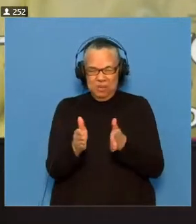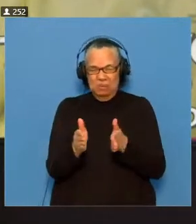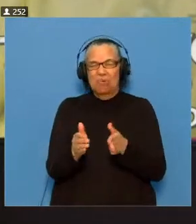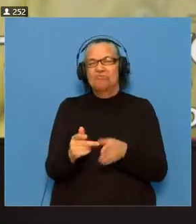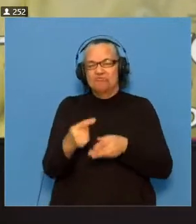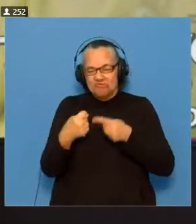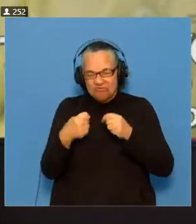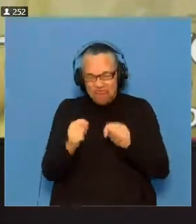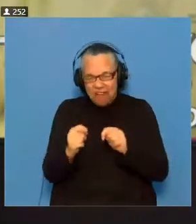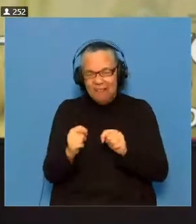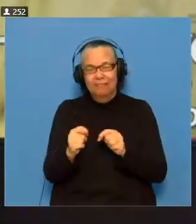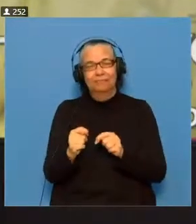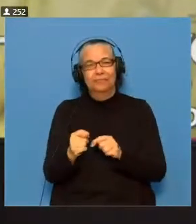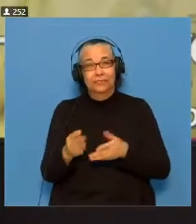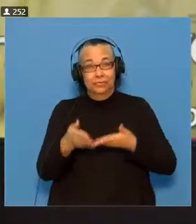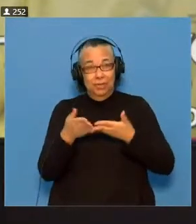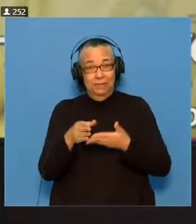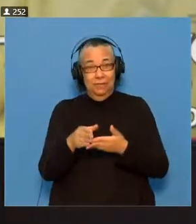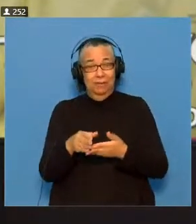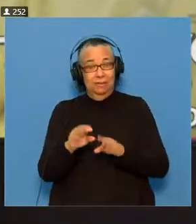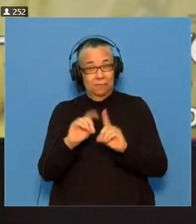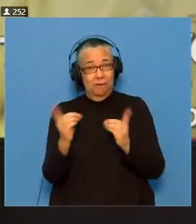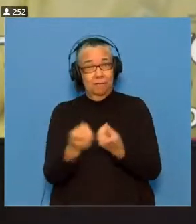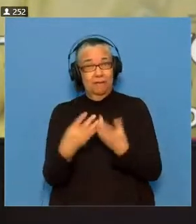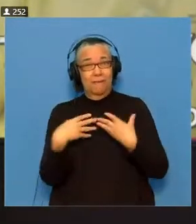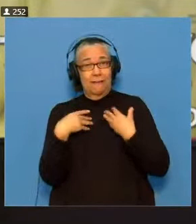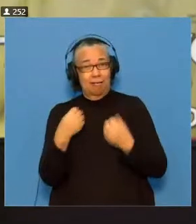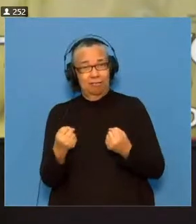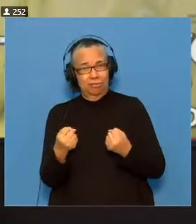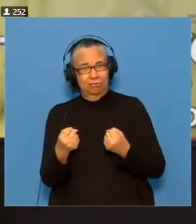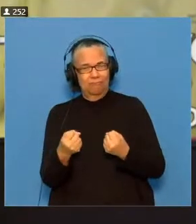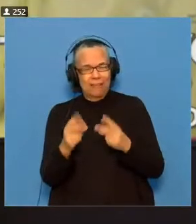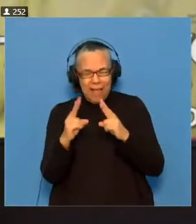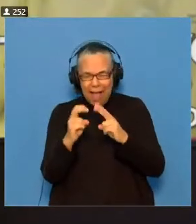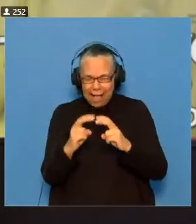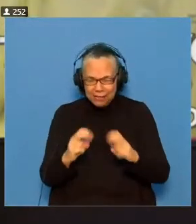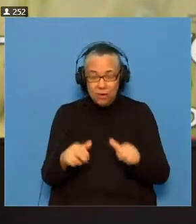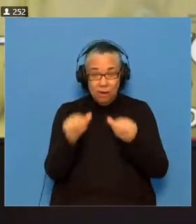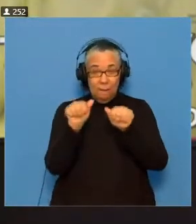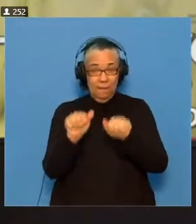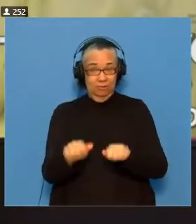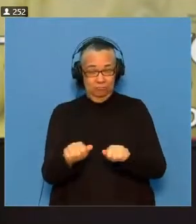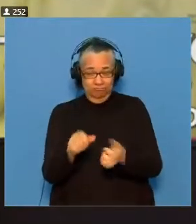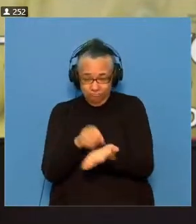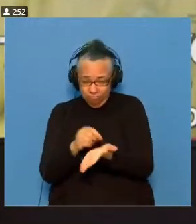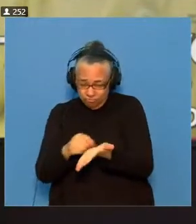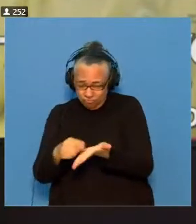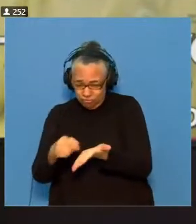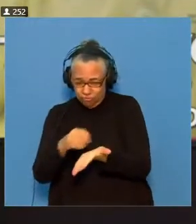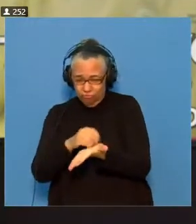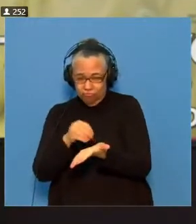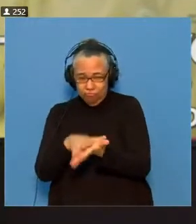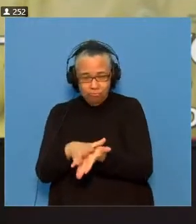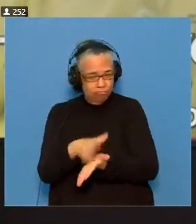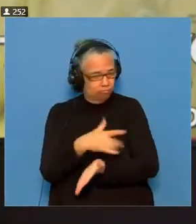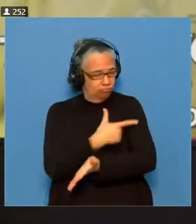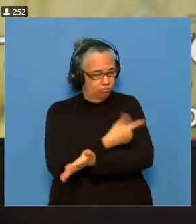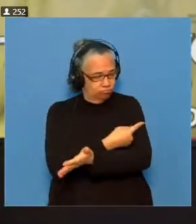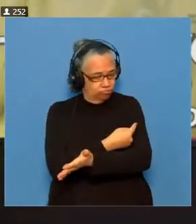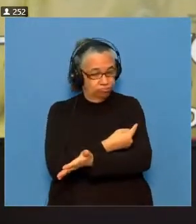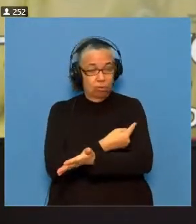provide an opportunity for the Department of Health and relevant partners to assess our ability to document vaccine administration